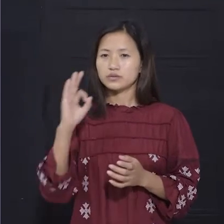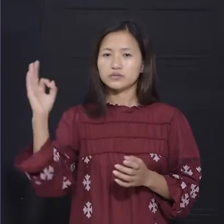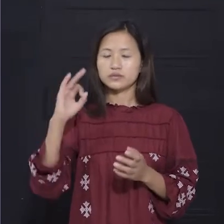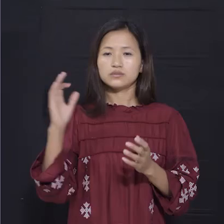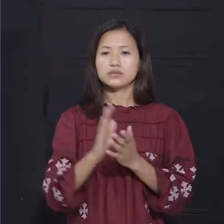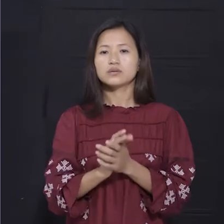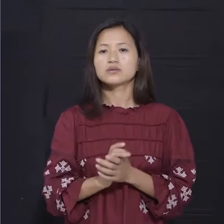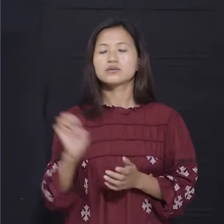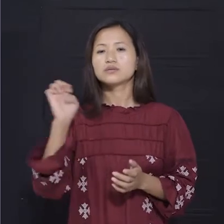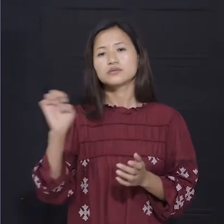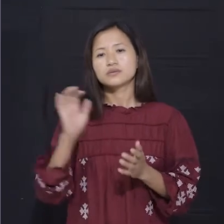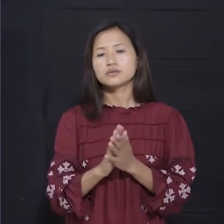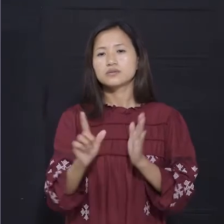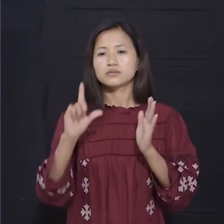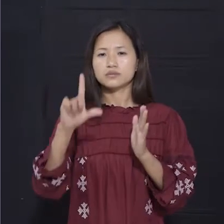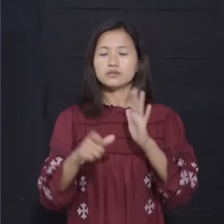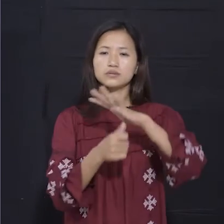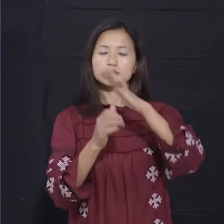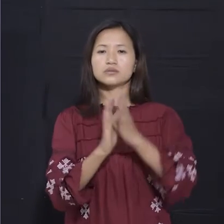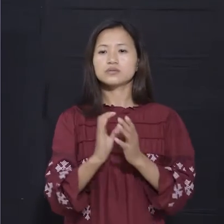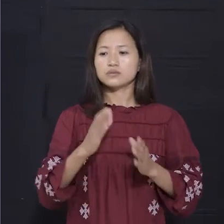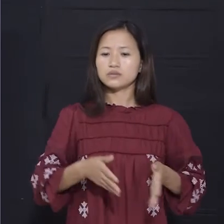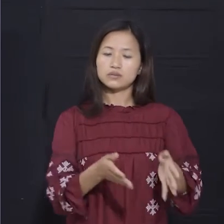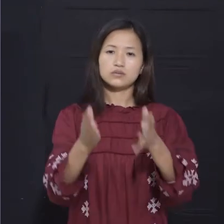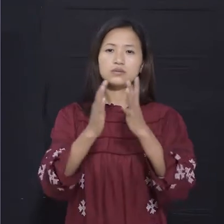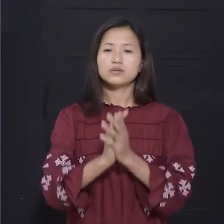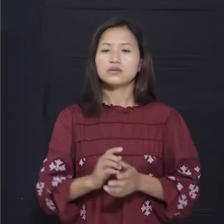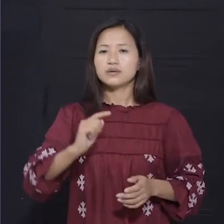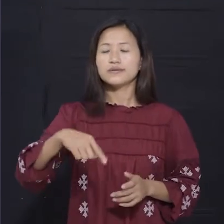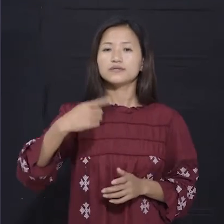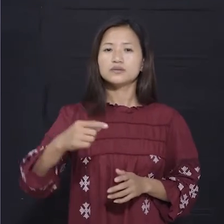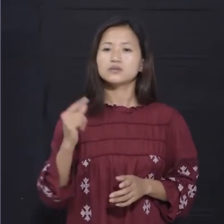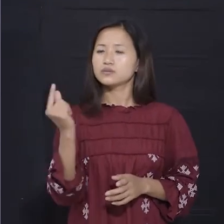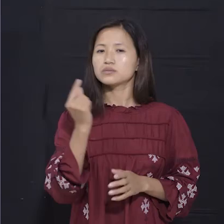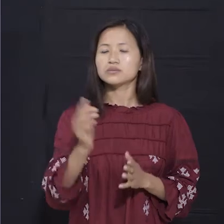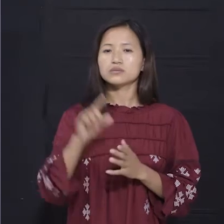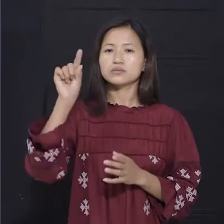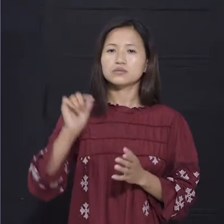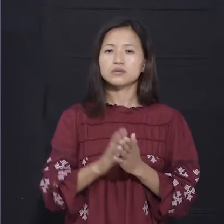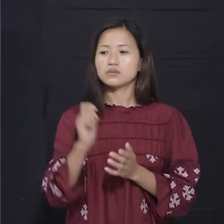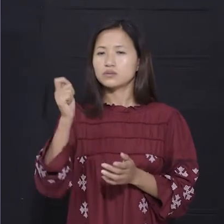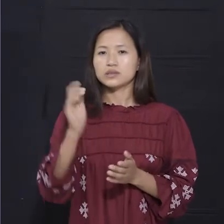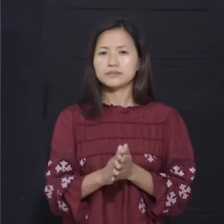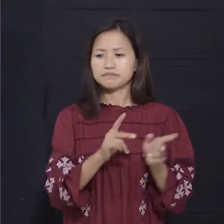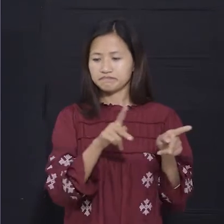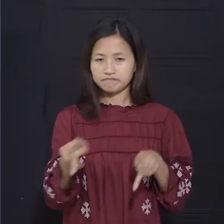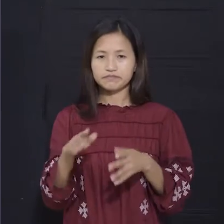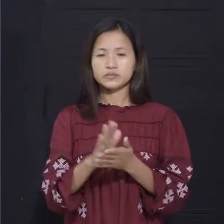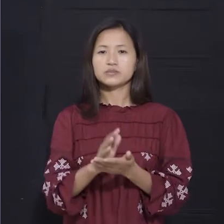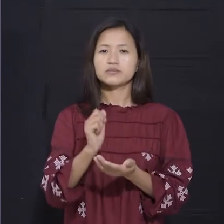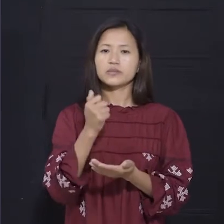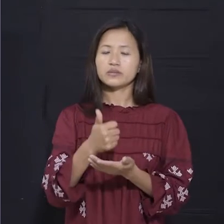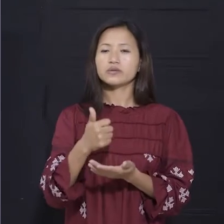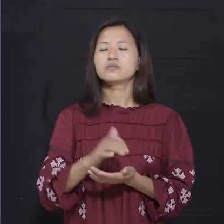even the leaders in their courts, everyone used to do their work properly, right? Everyone was